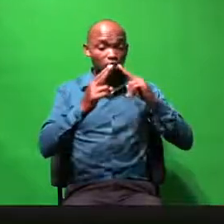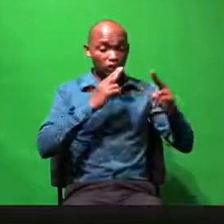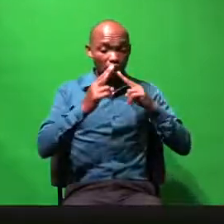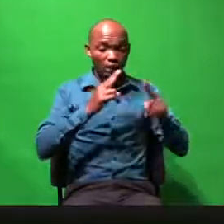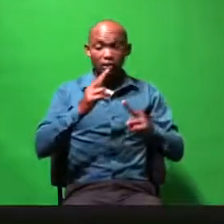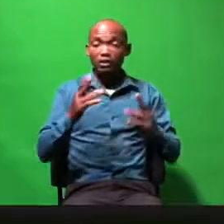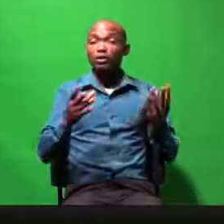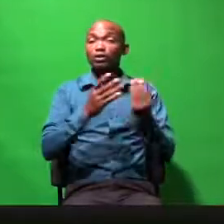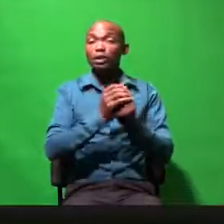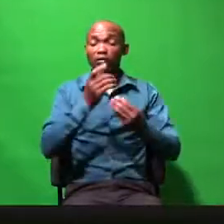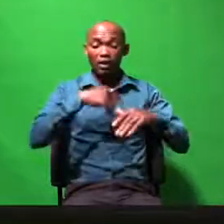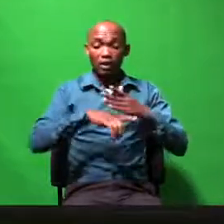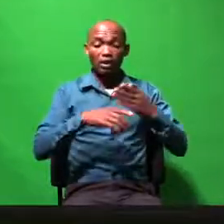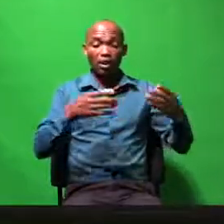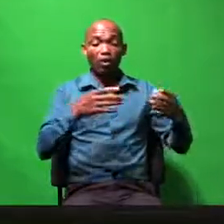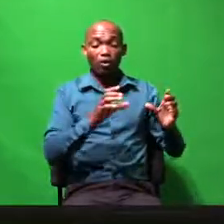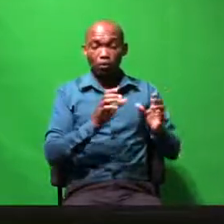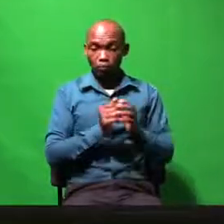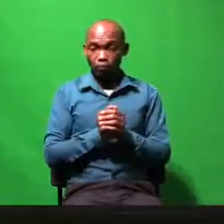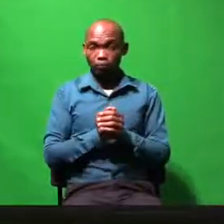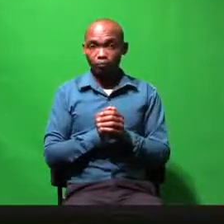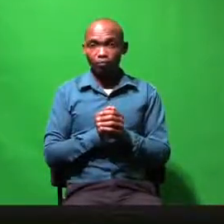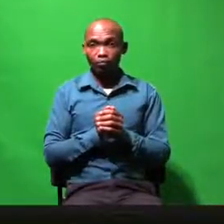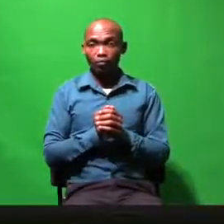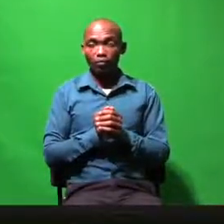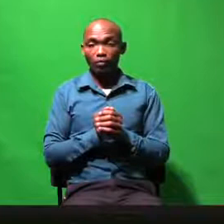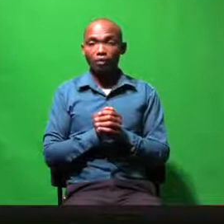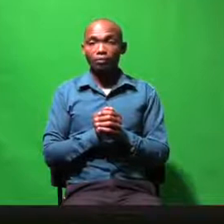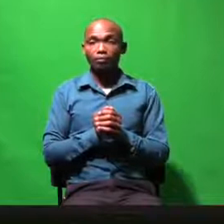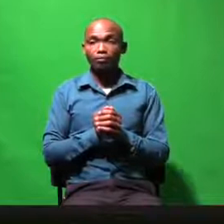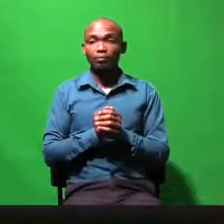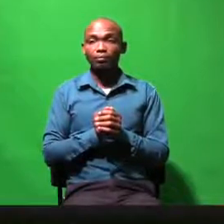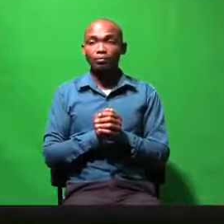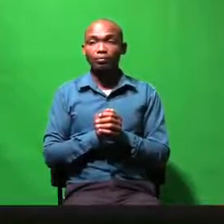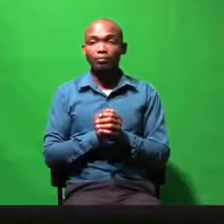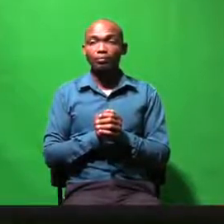together in our groups. So